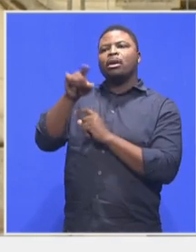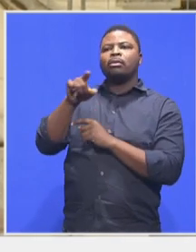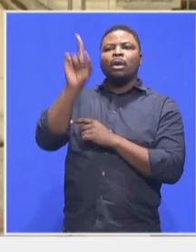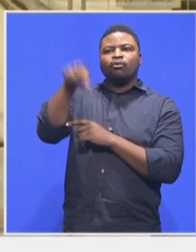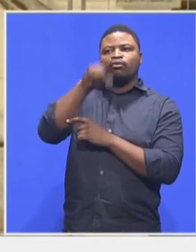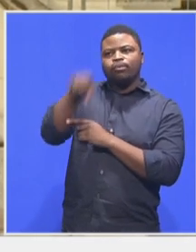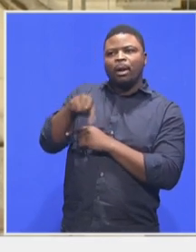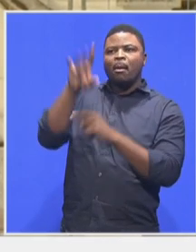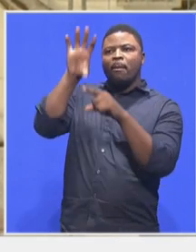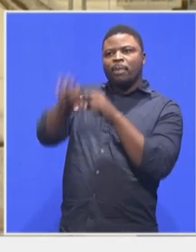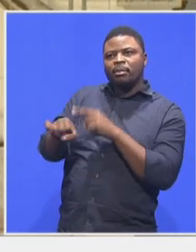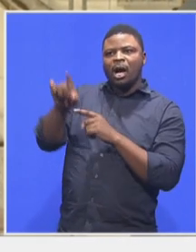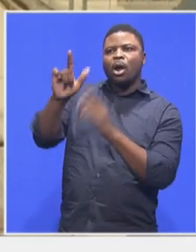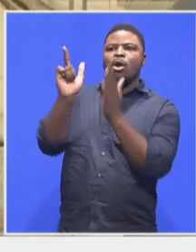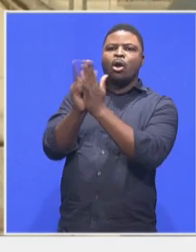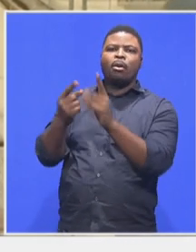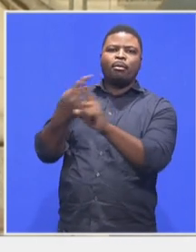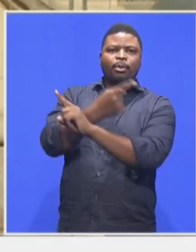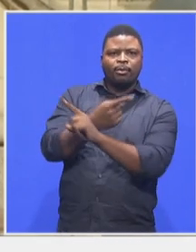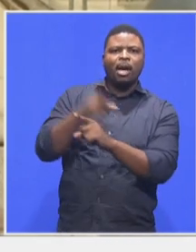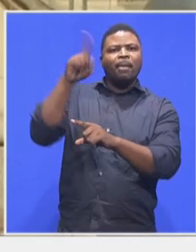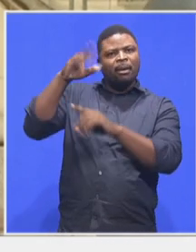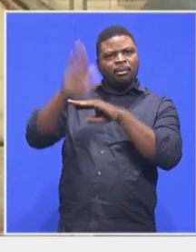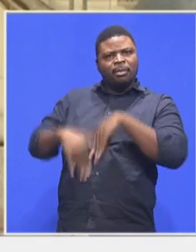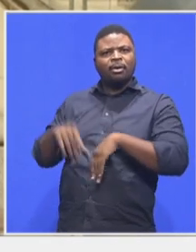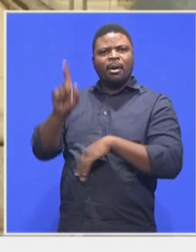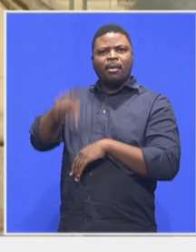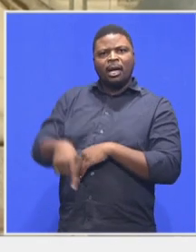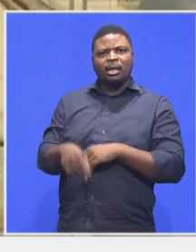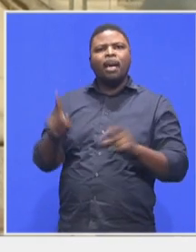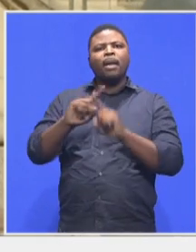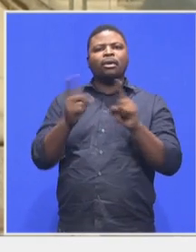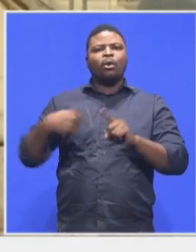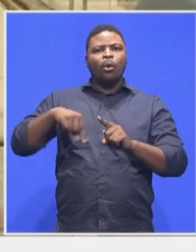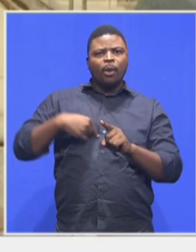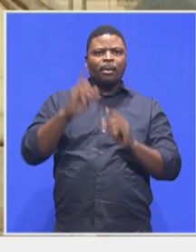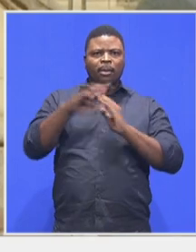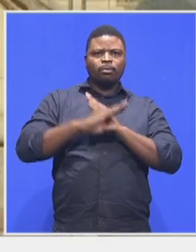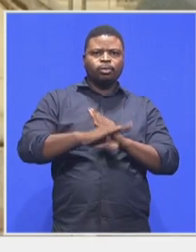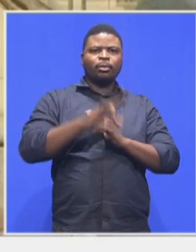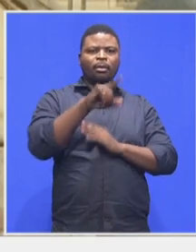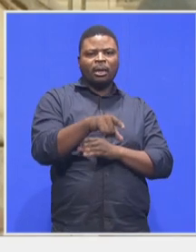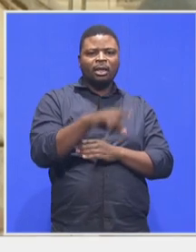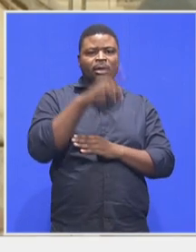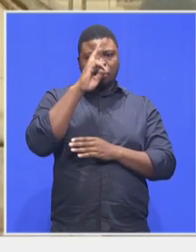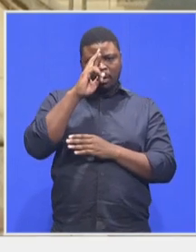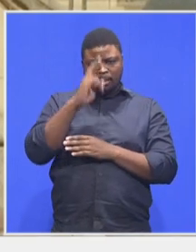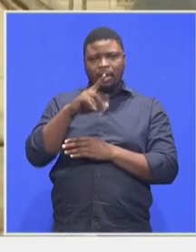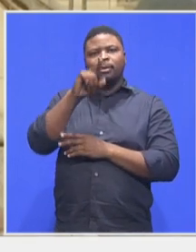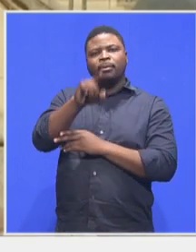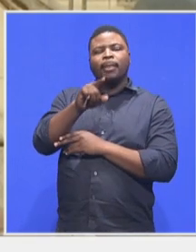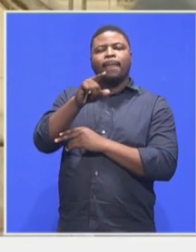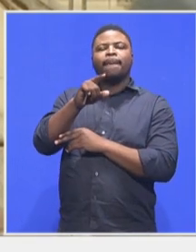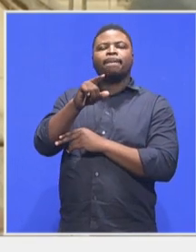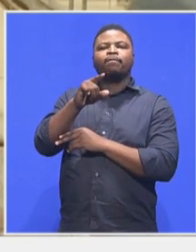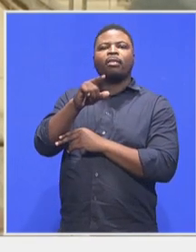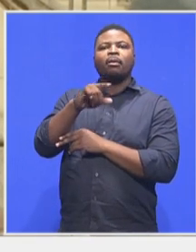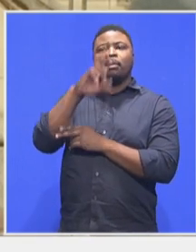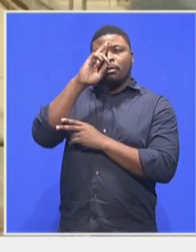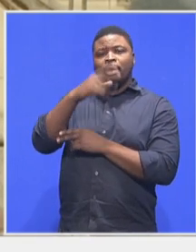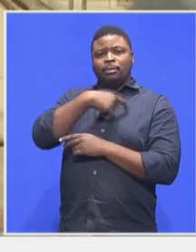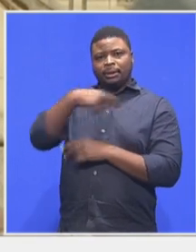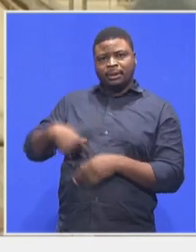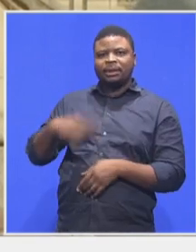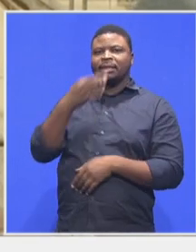let's start by making sure that we prevent that. The president spoke about the AG being involved with the process. Would like